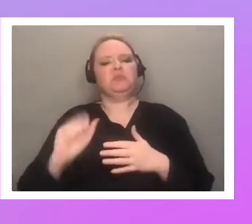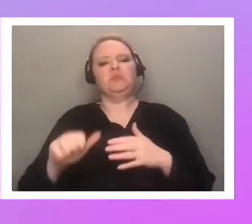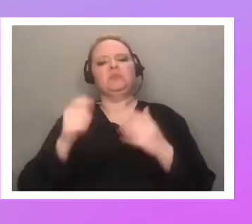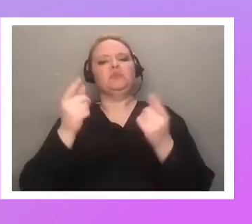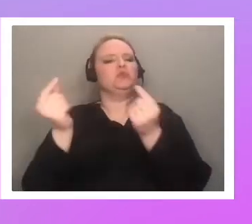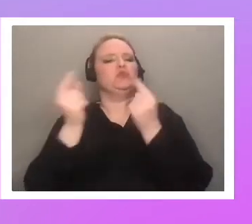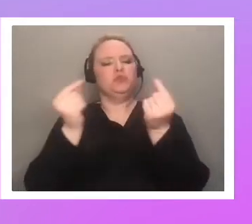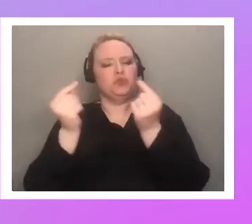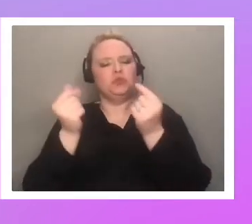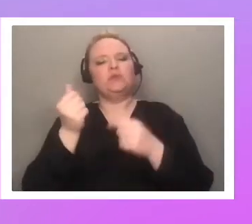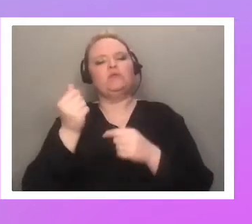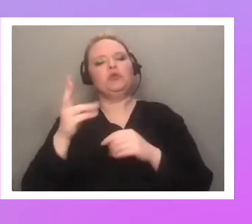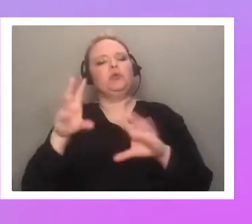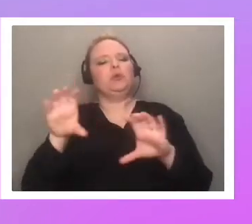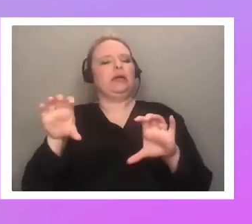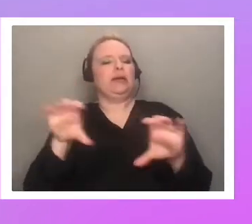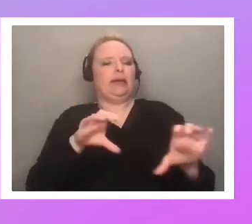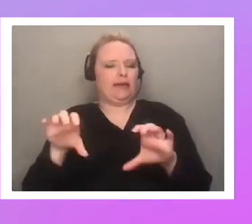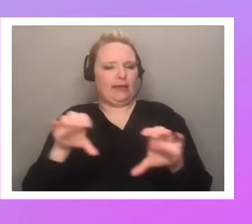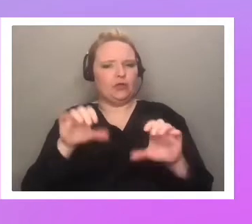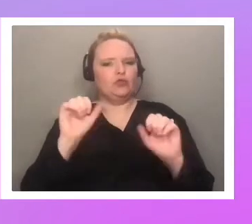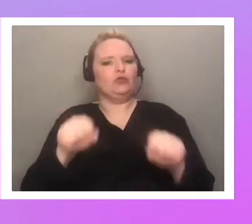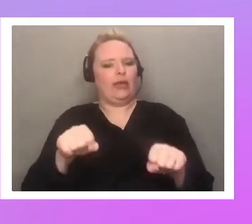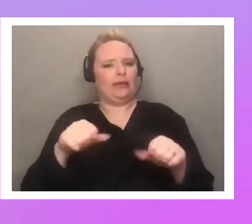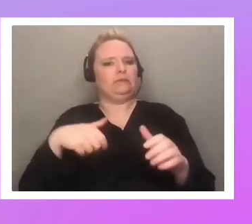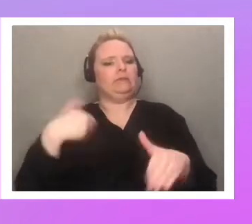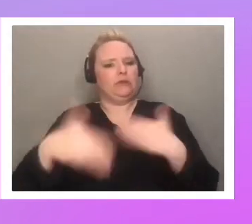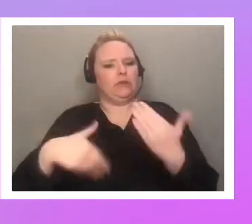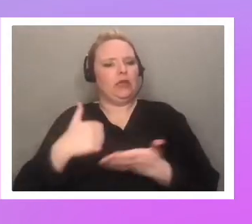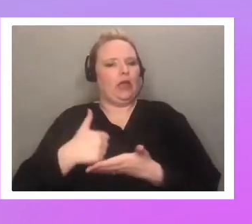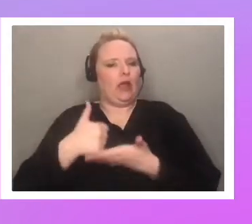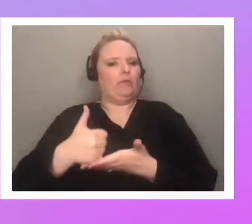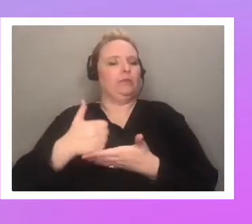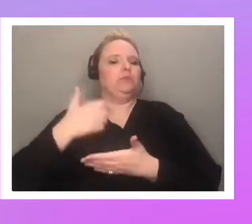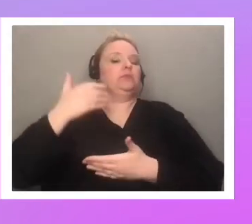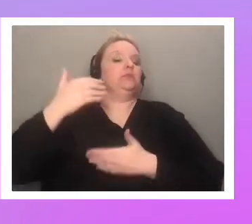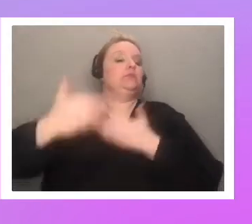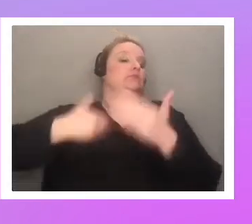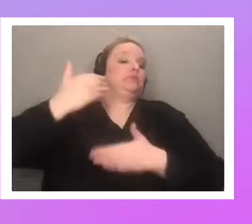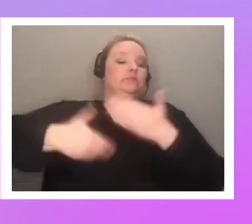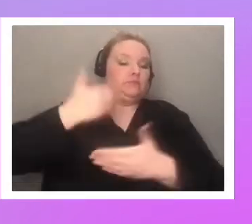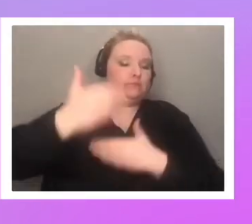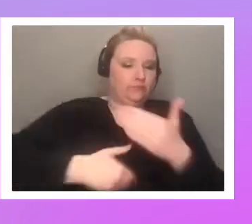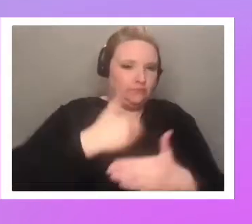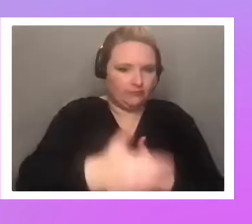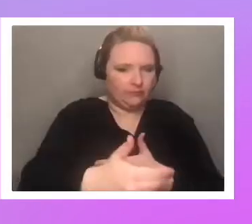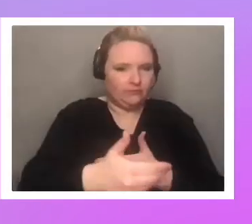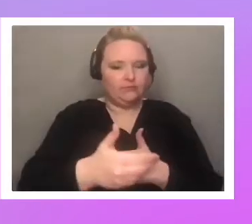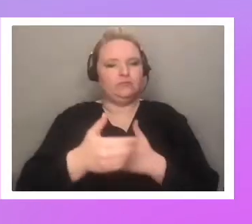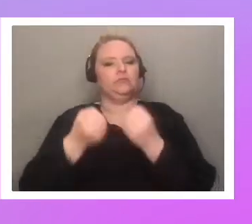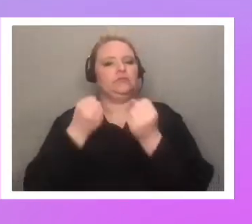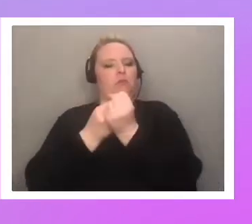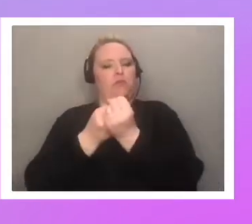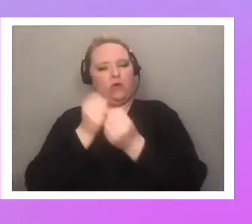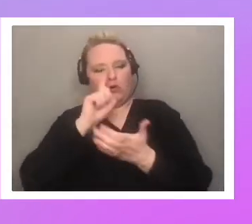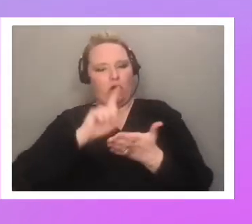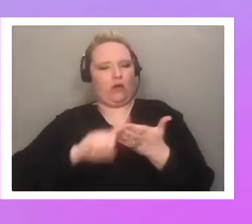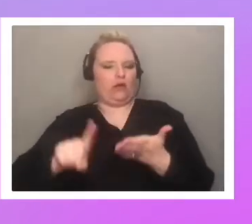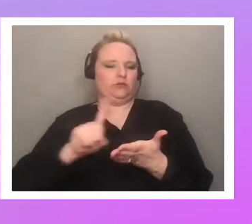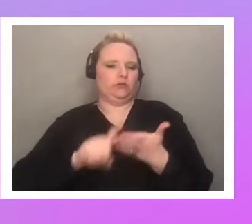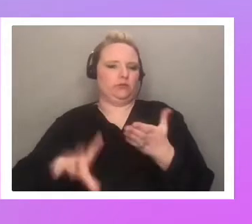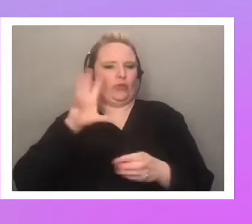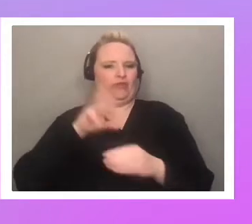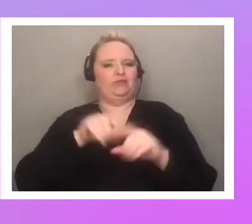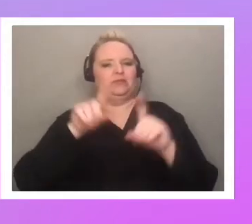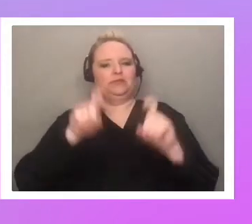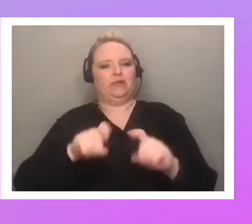few actions that you can way to give velocity to your audit within your